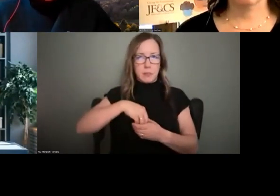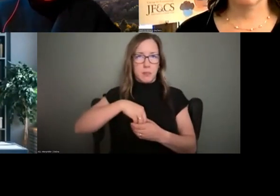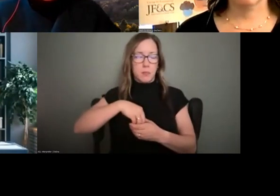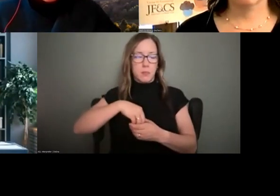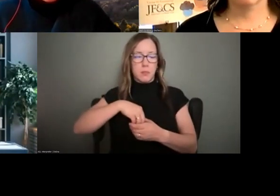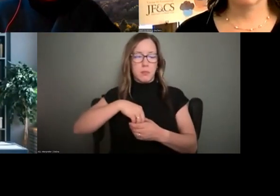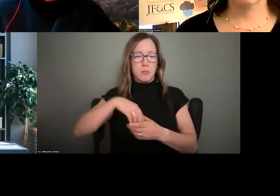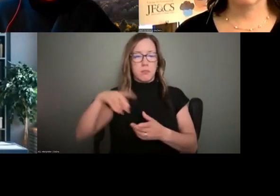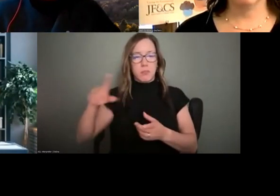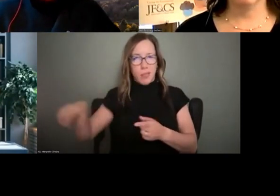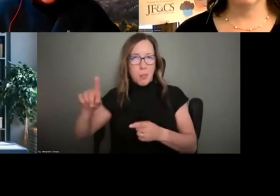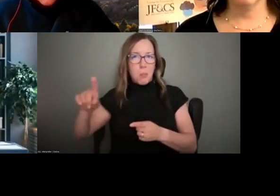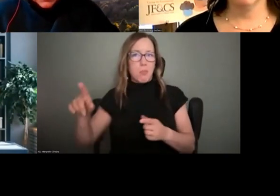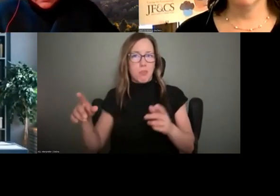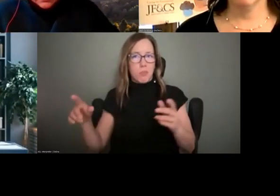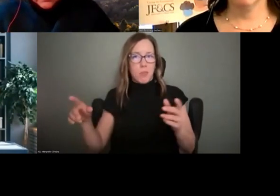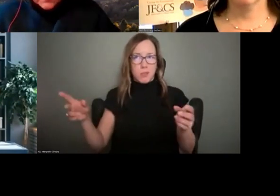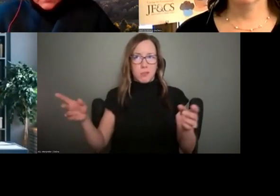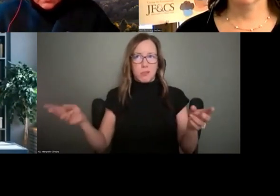engage them and connect them.